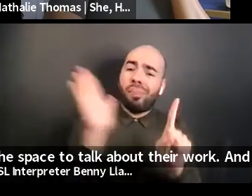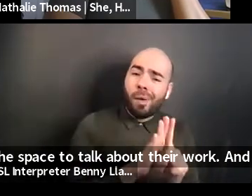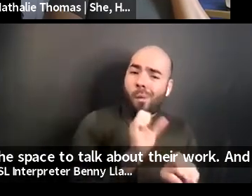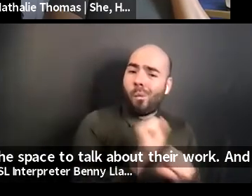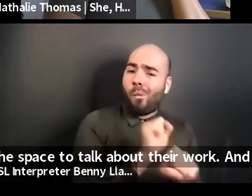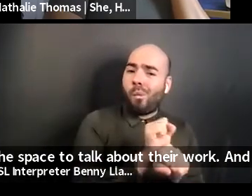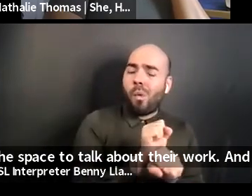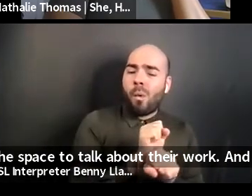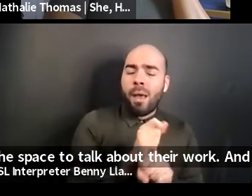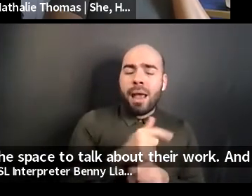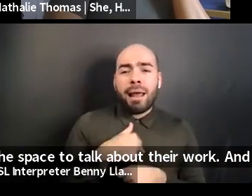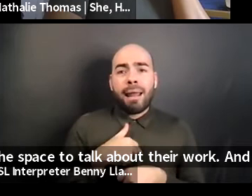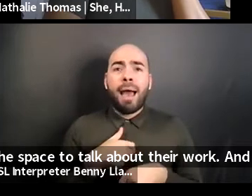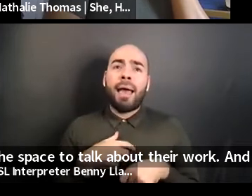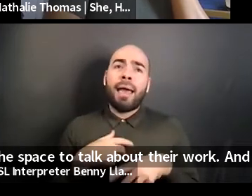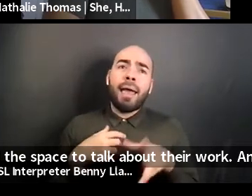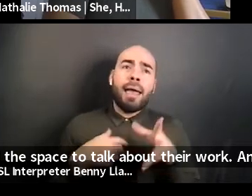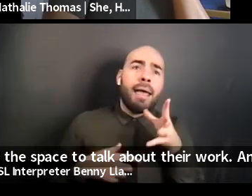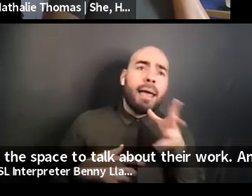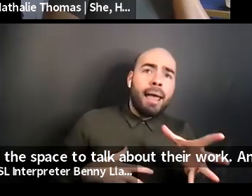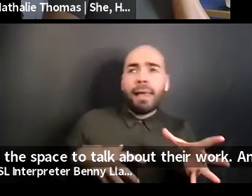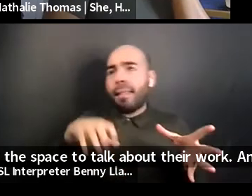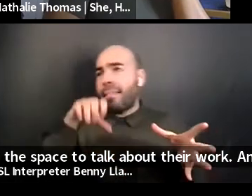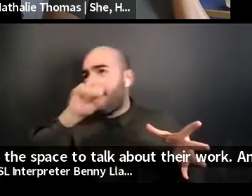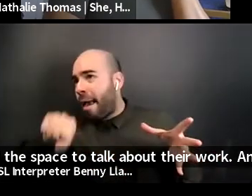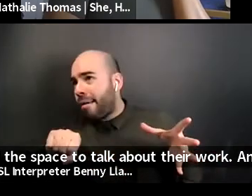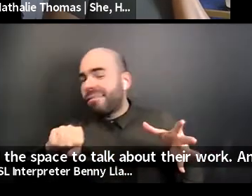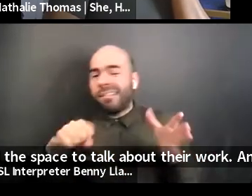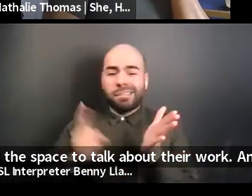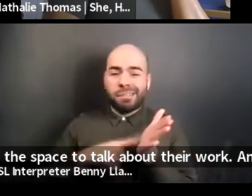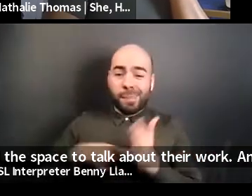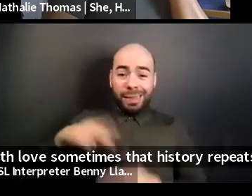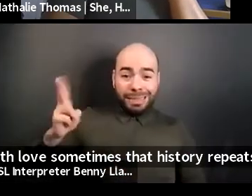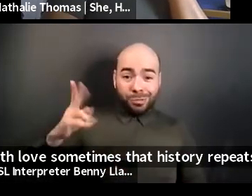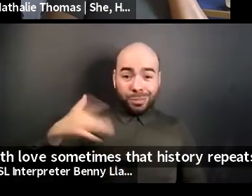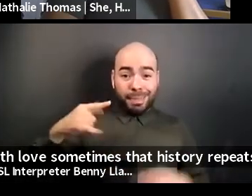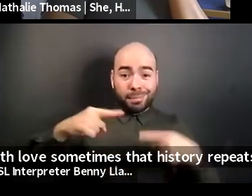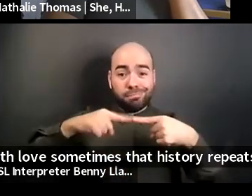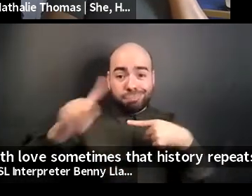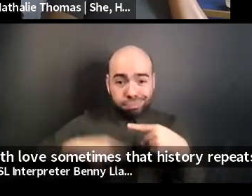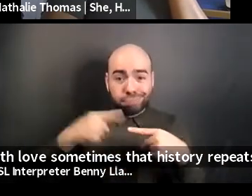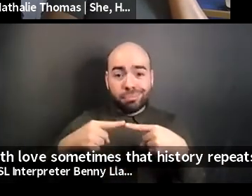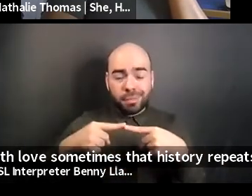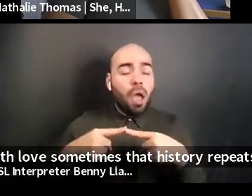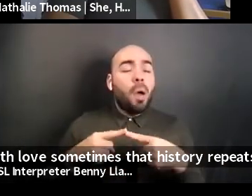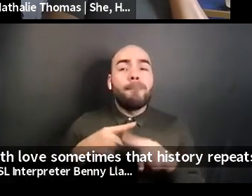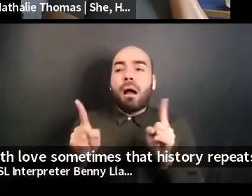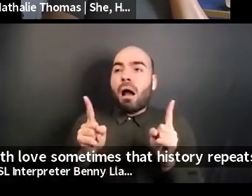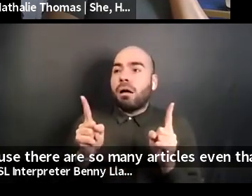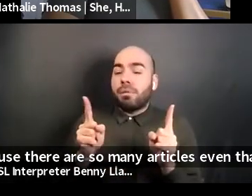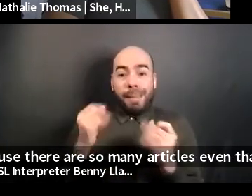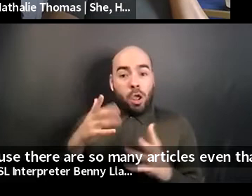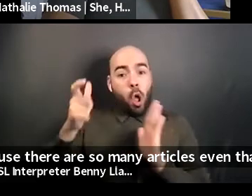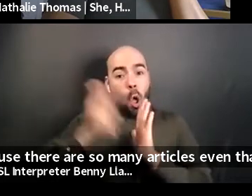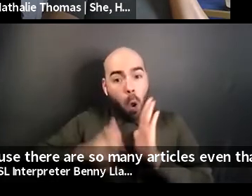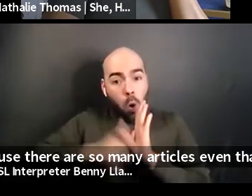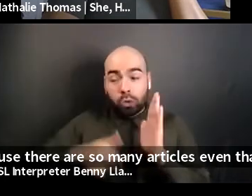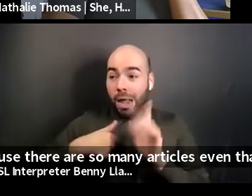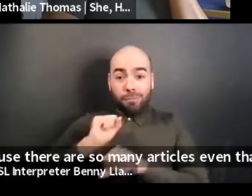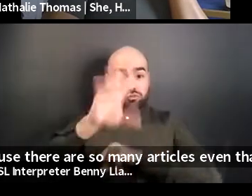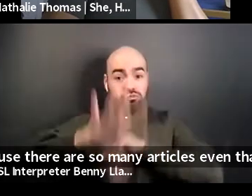both love sometimes that history repeats itself, because there are so many articles even that I'm pitching that I can pull in the ancestry of other folks'